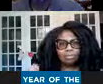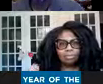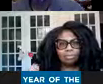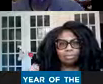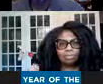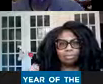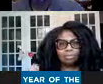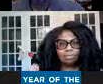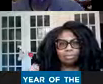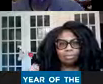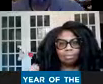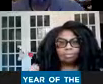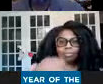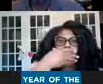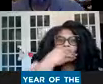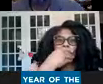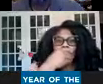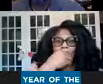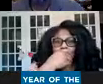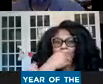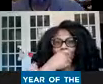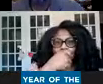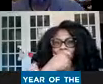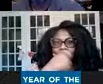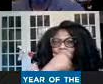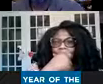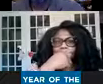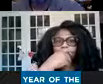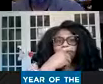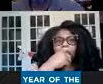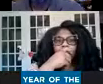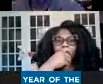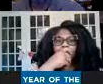Of the student population. That number has not changed in decades.